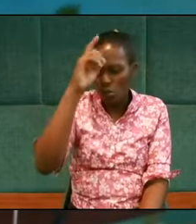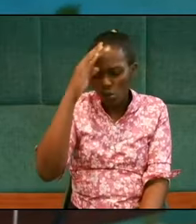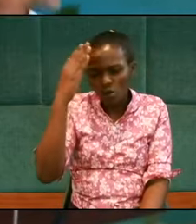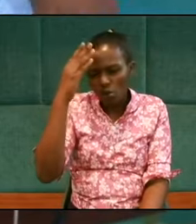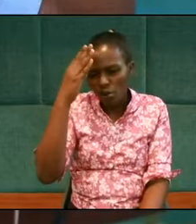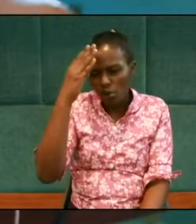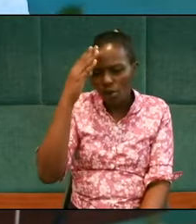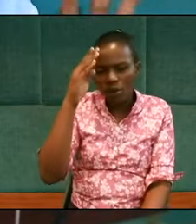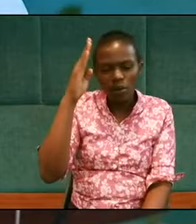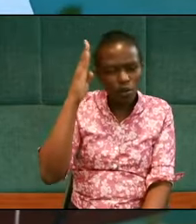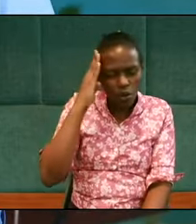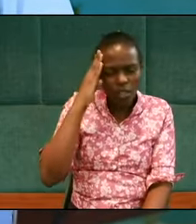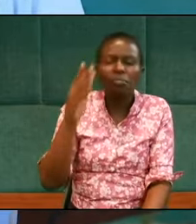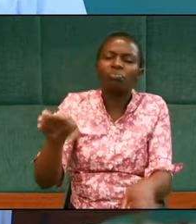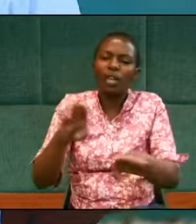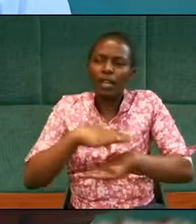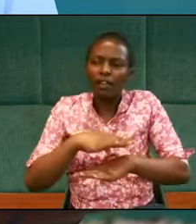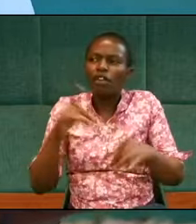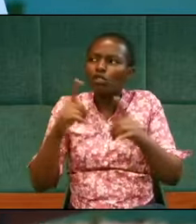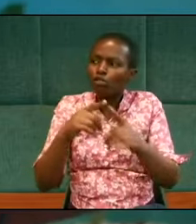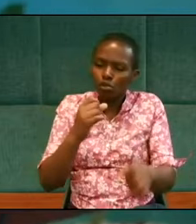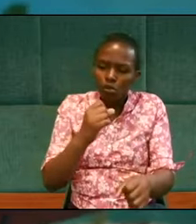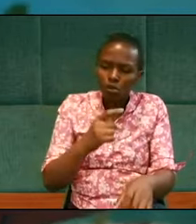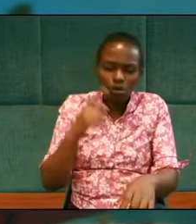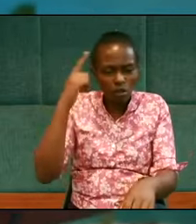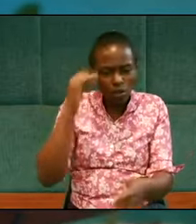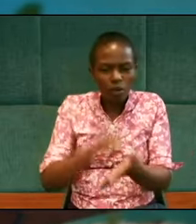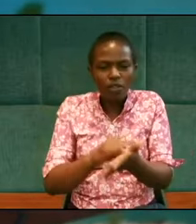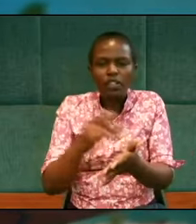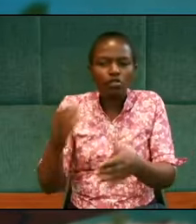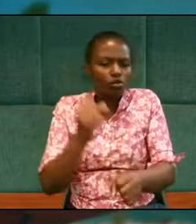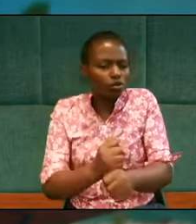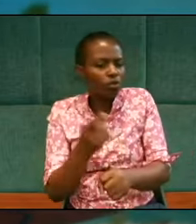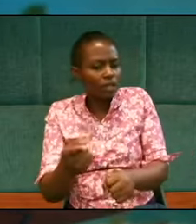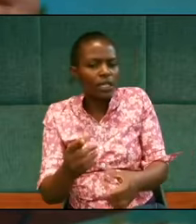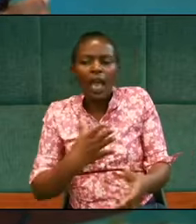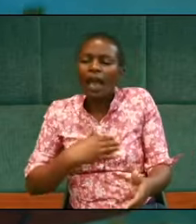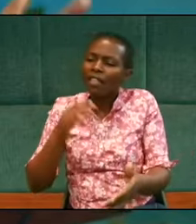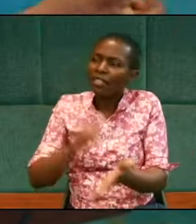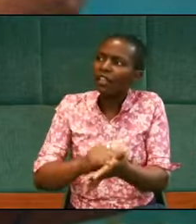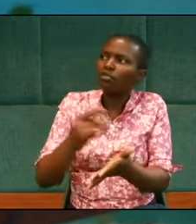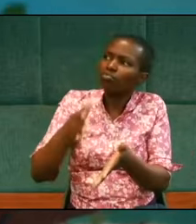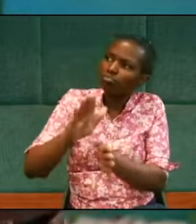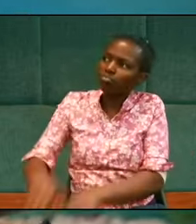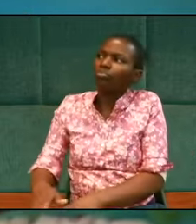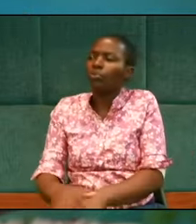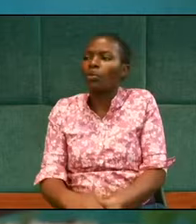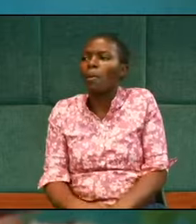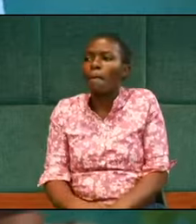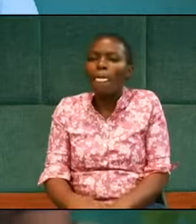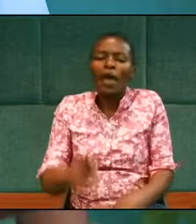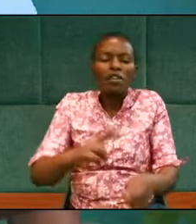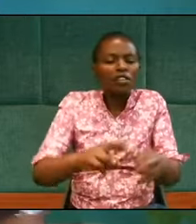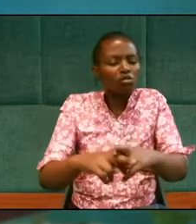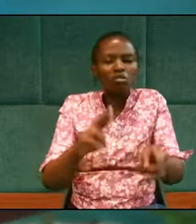to key in this and when to key out that. Point number seven, for the sake of time, the courtship decision must be owned.